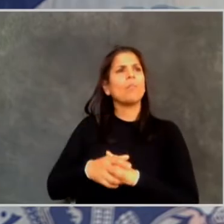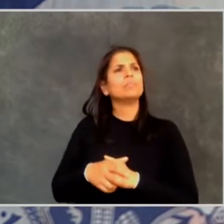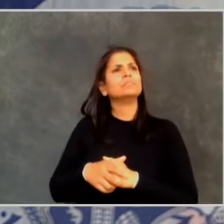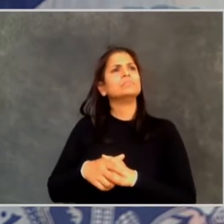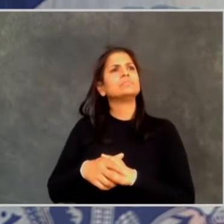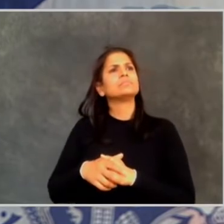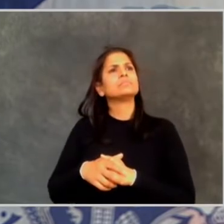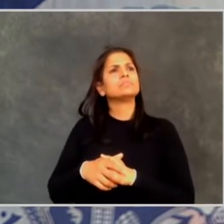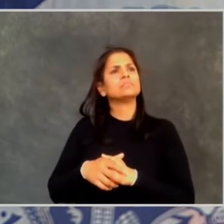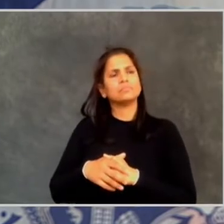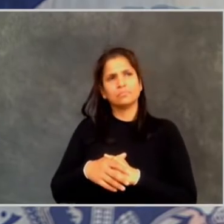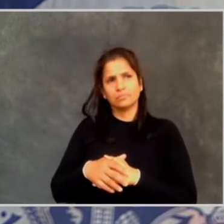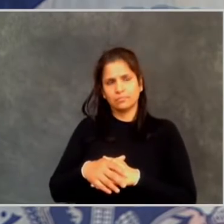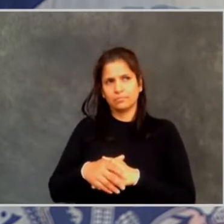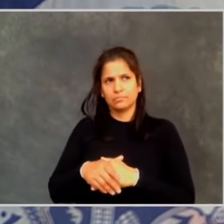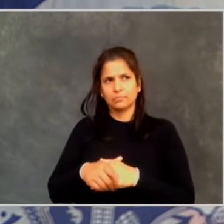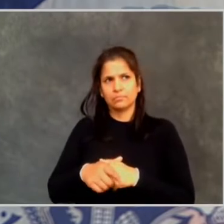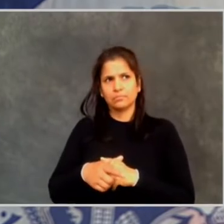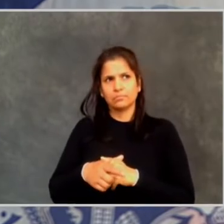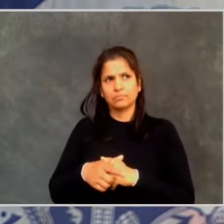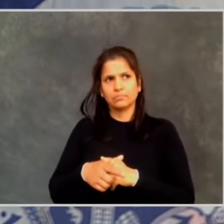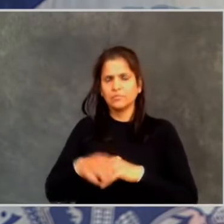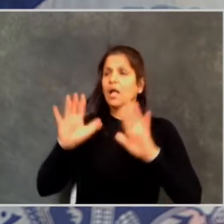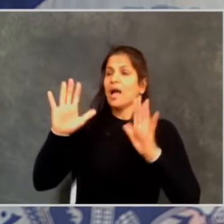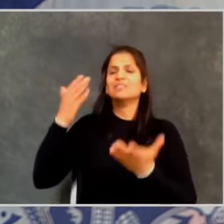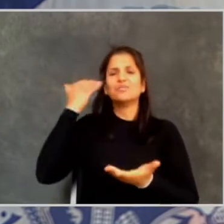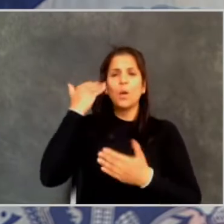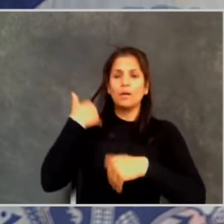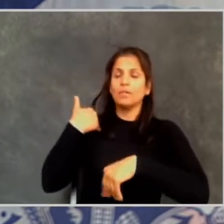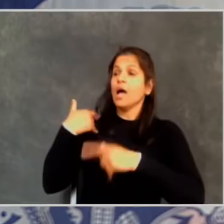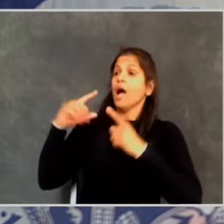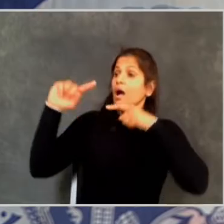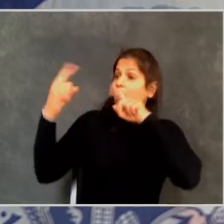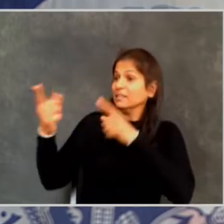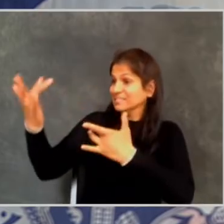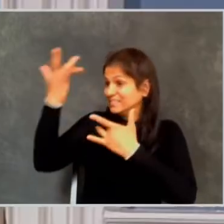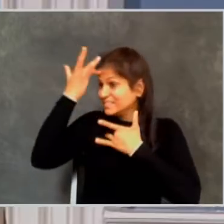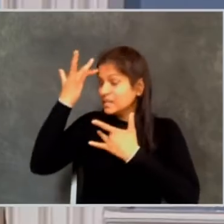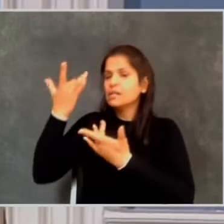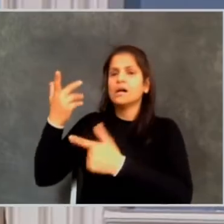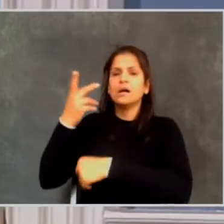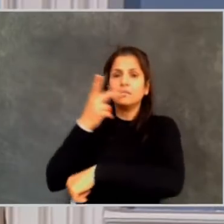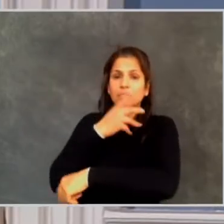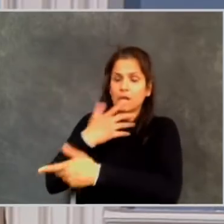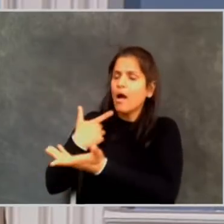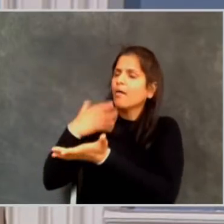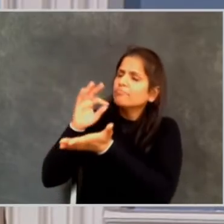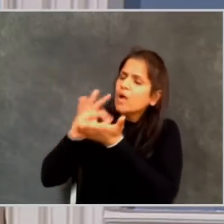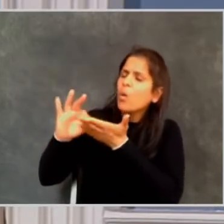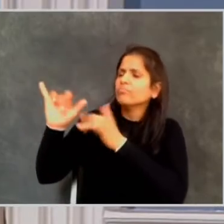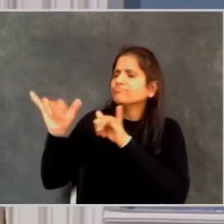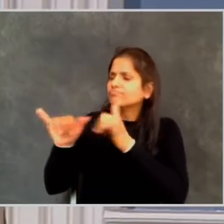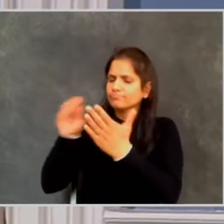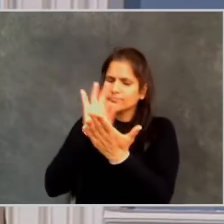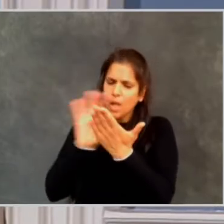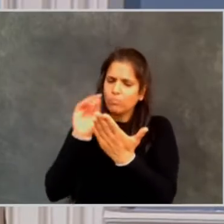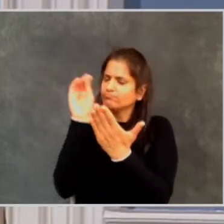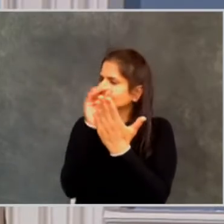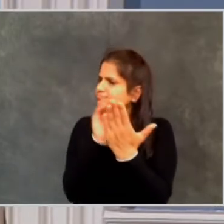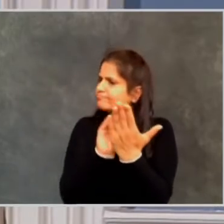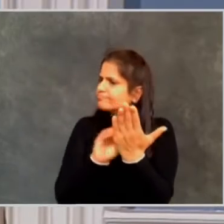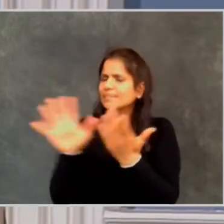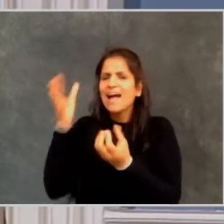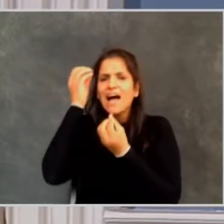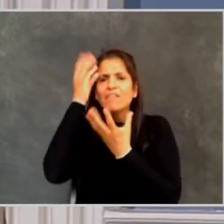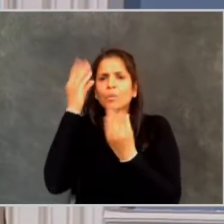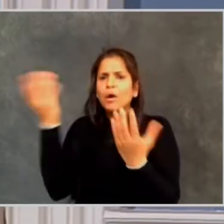is happening as quickly and reliably as normal. Go ahead. So yes, I think the most concise answer that I